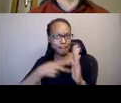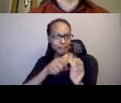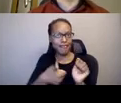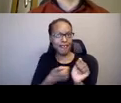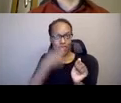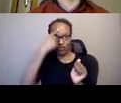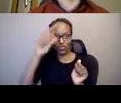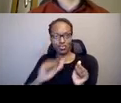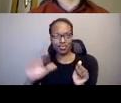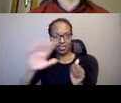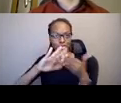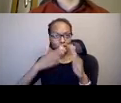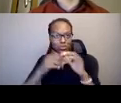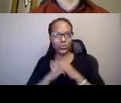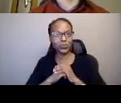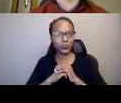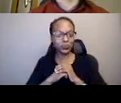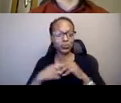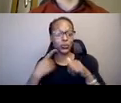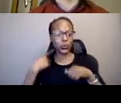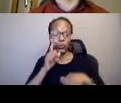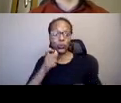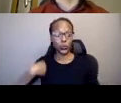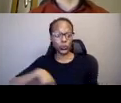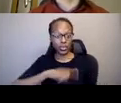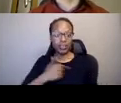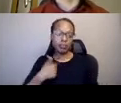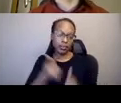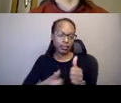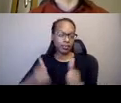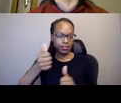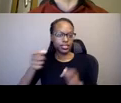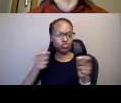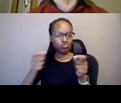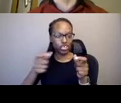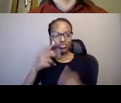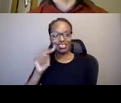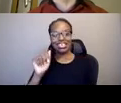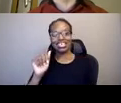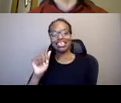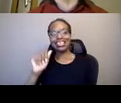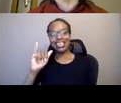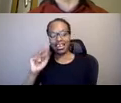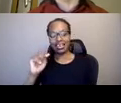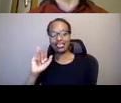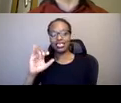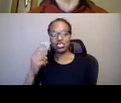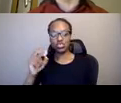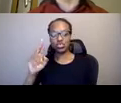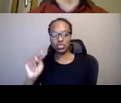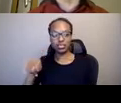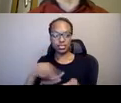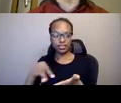Who are we? I am the executive director of 90 Chen Dance Company. Of course, it's started by artist 90